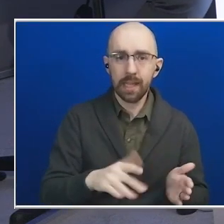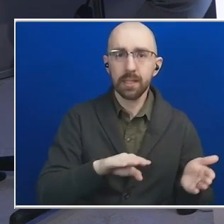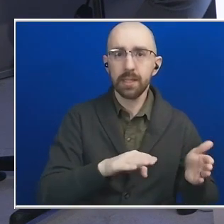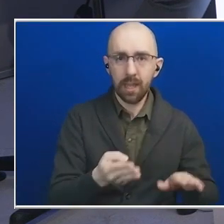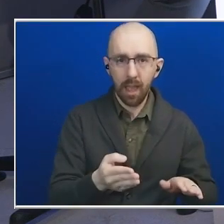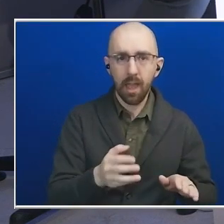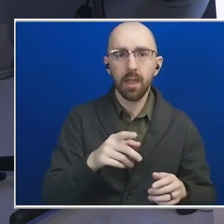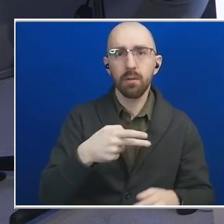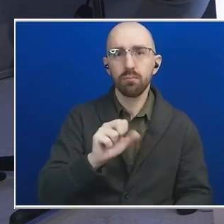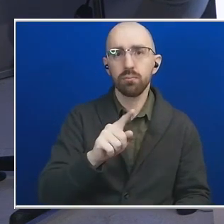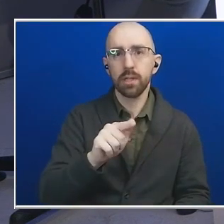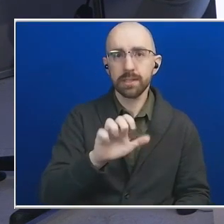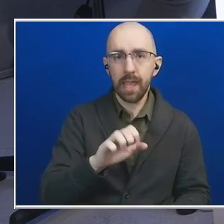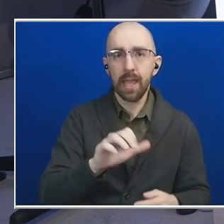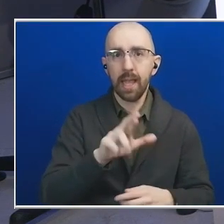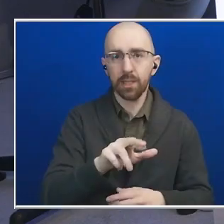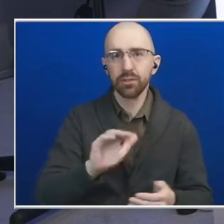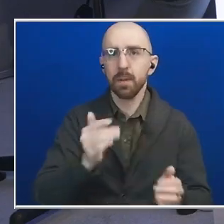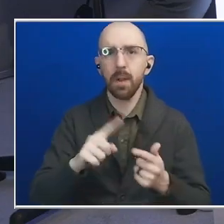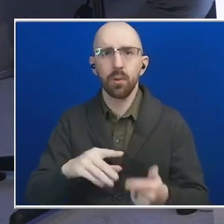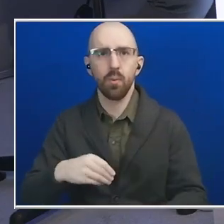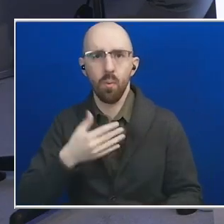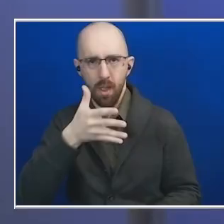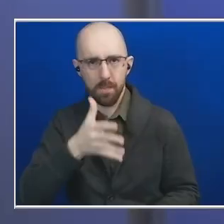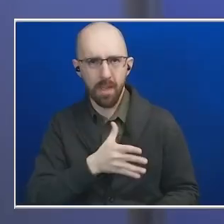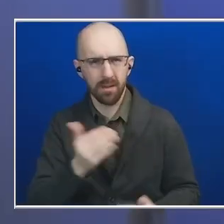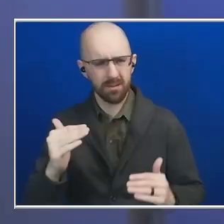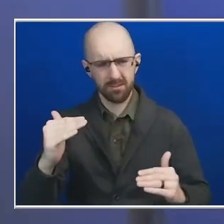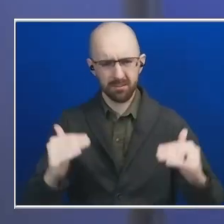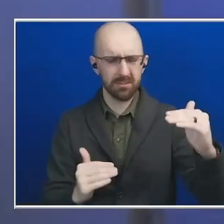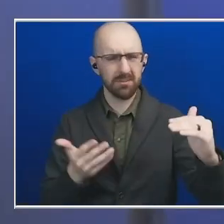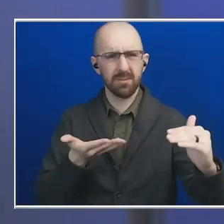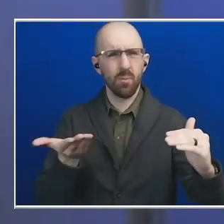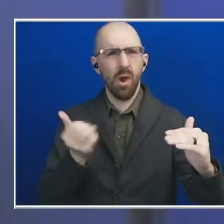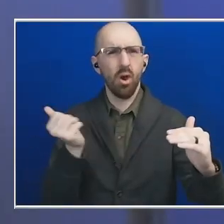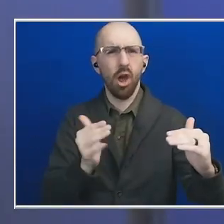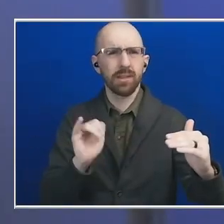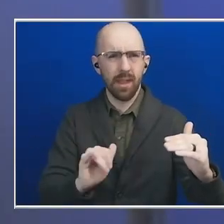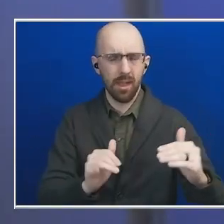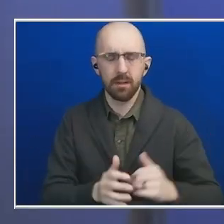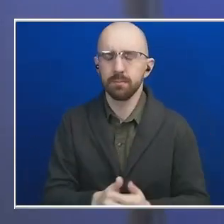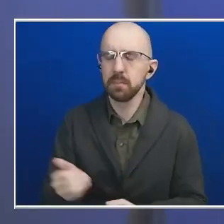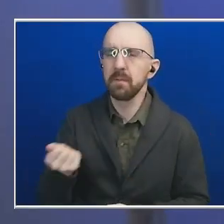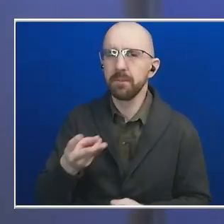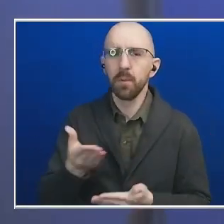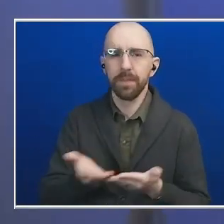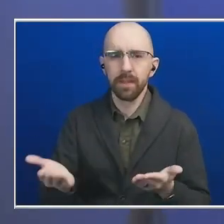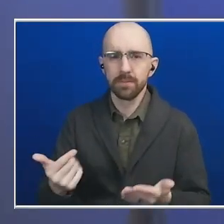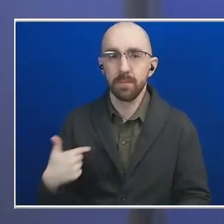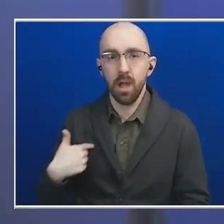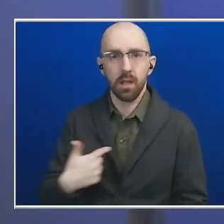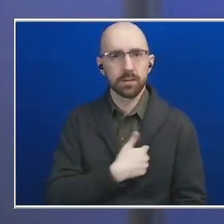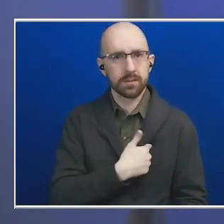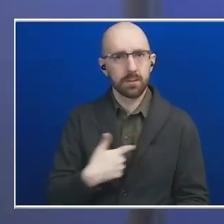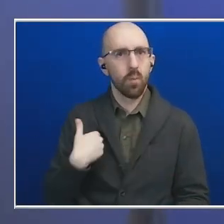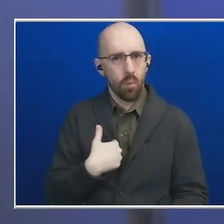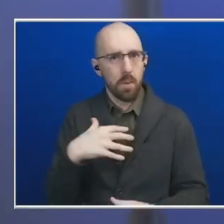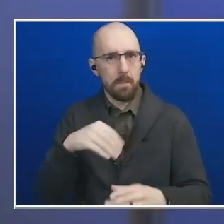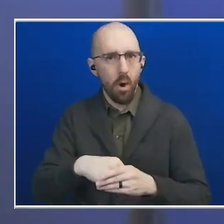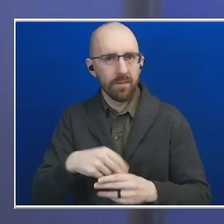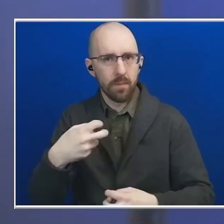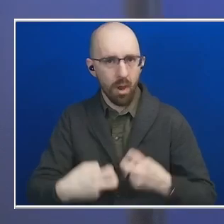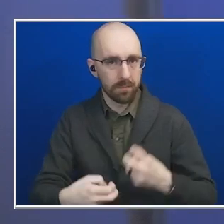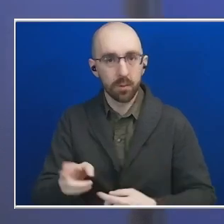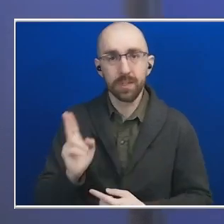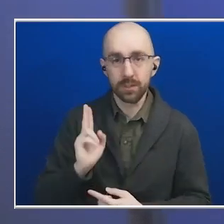what drives that disparity in prostate cancer? There are a couple of things. I mean, one is us. We're part of the problem. So historically, a lot of the